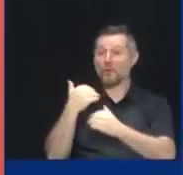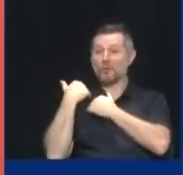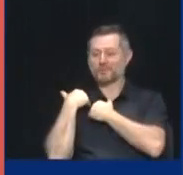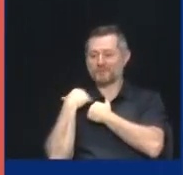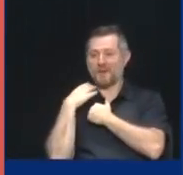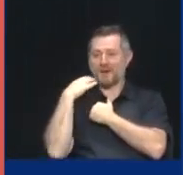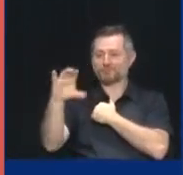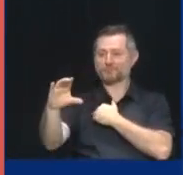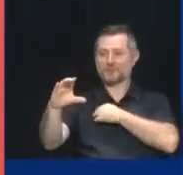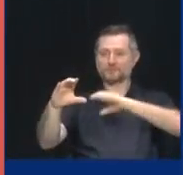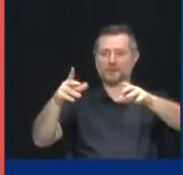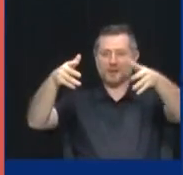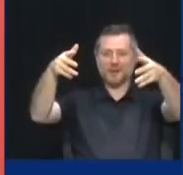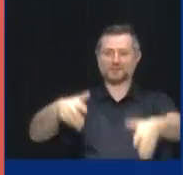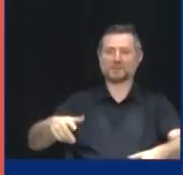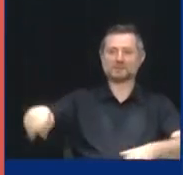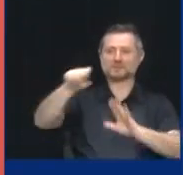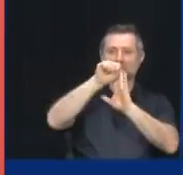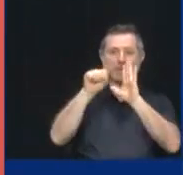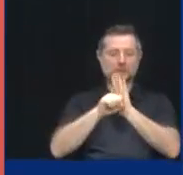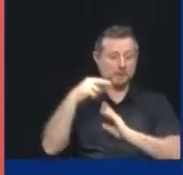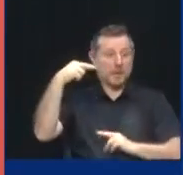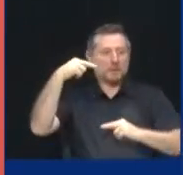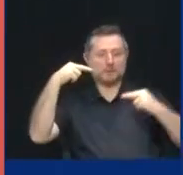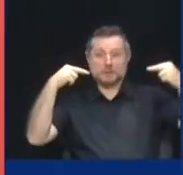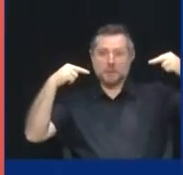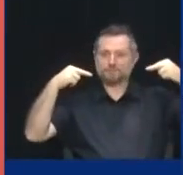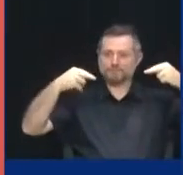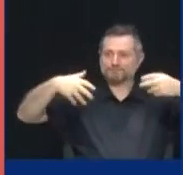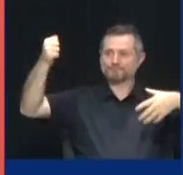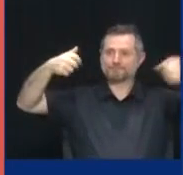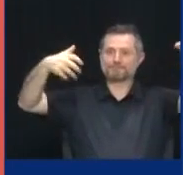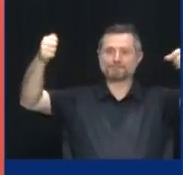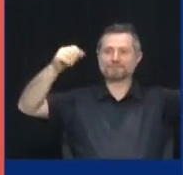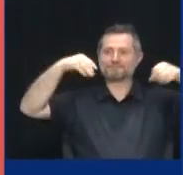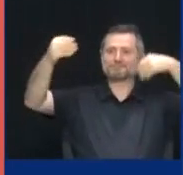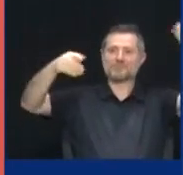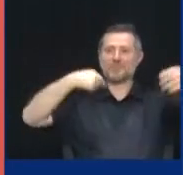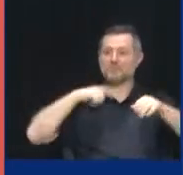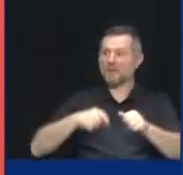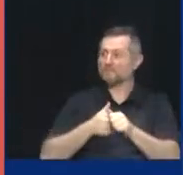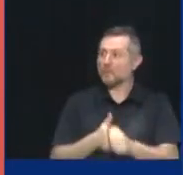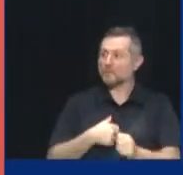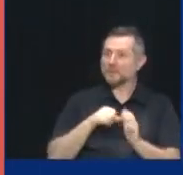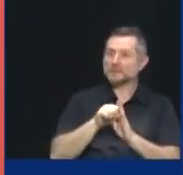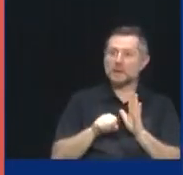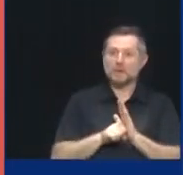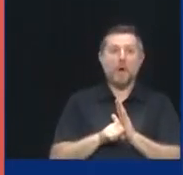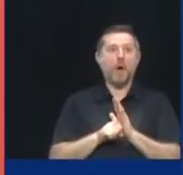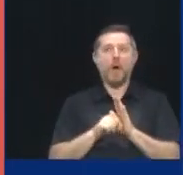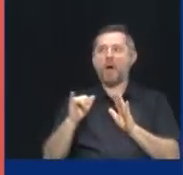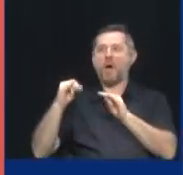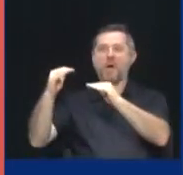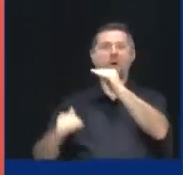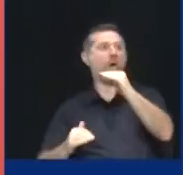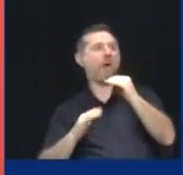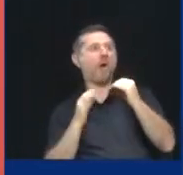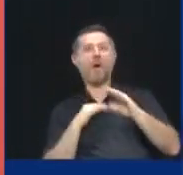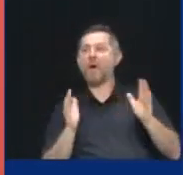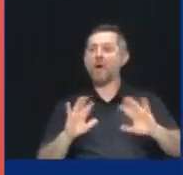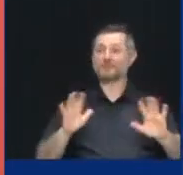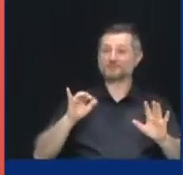states, where they now had to defend their inequality. The federal government had to defend